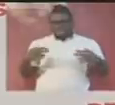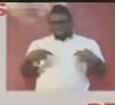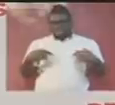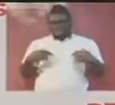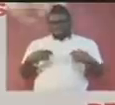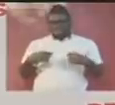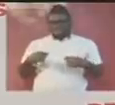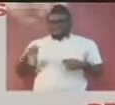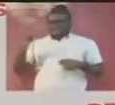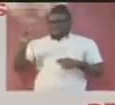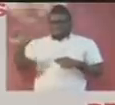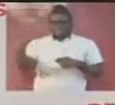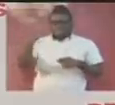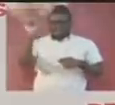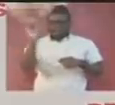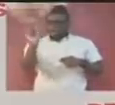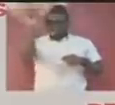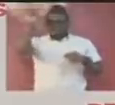back on